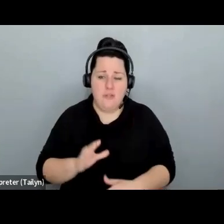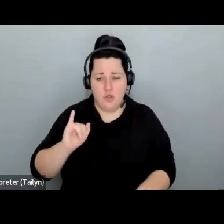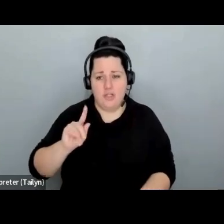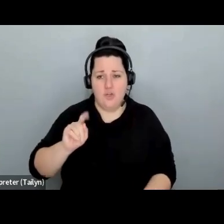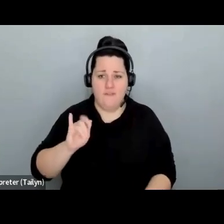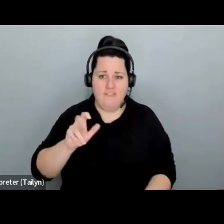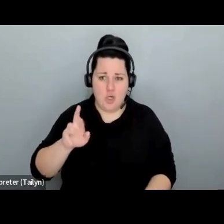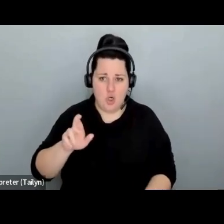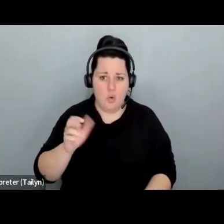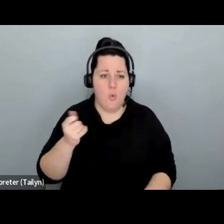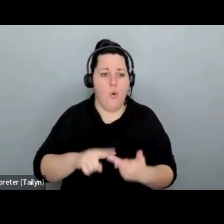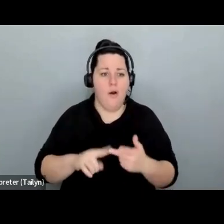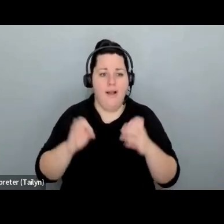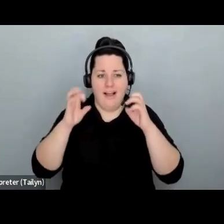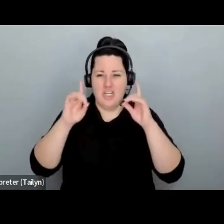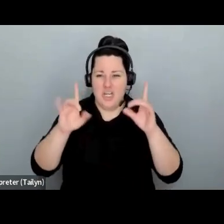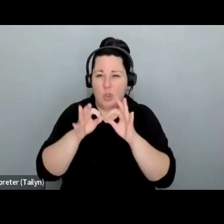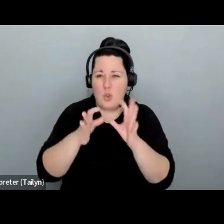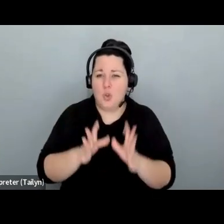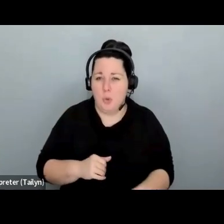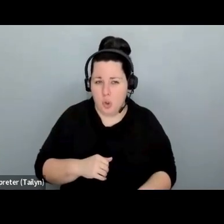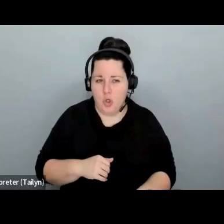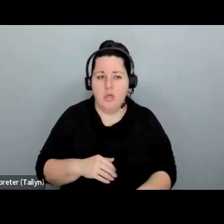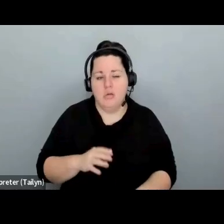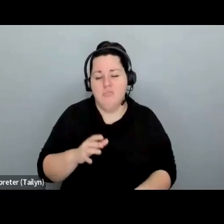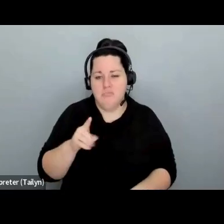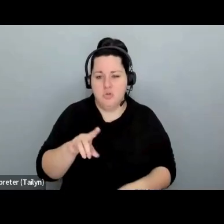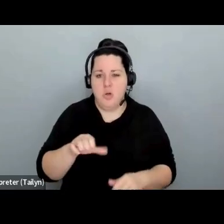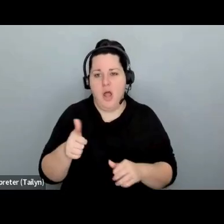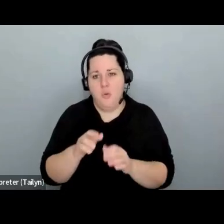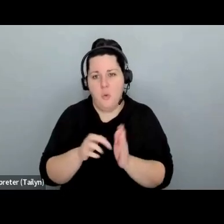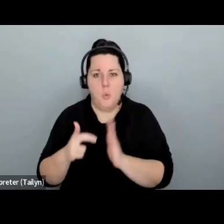educational interpreter, play key roles here.